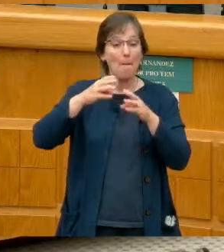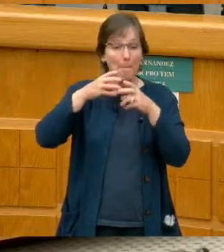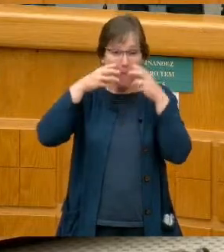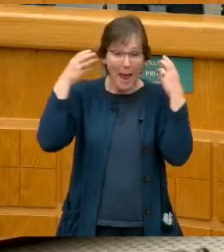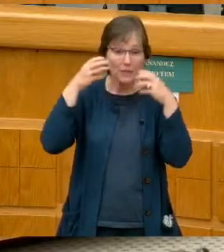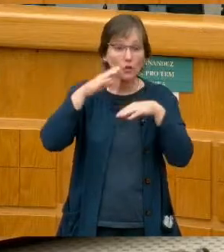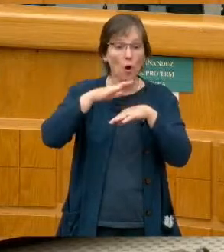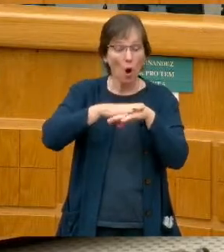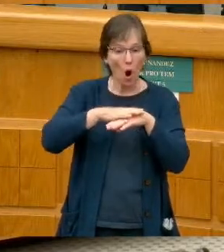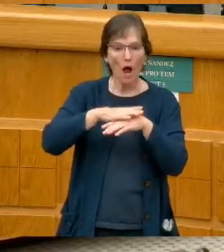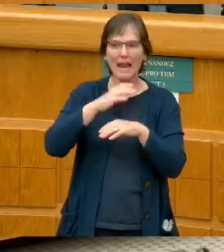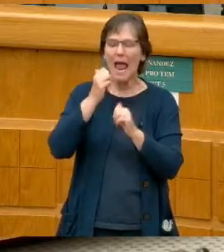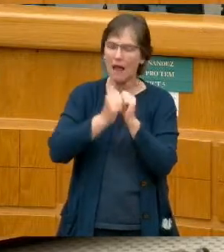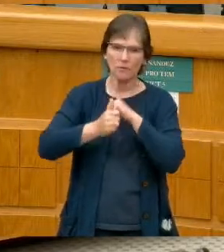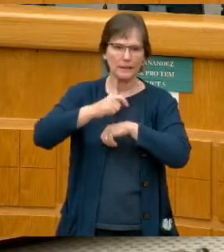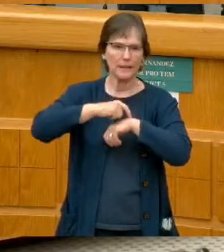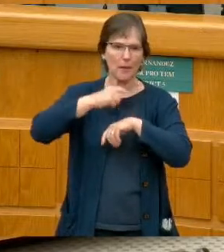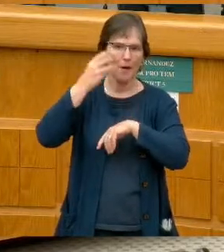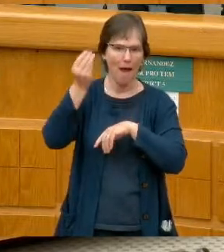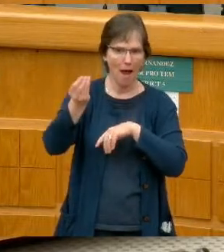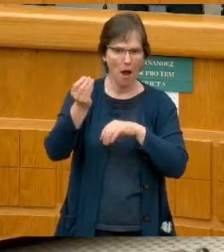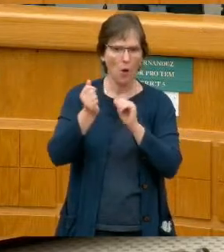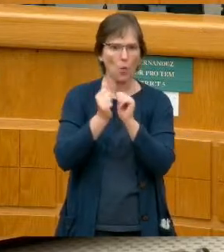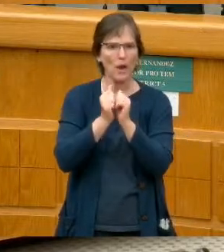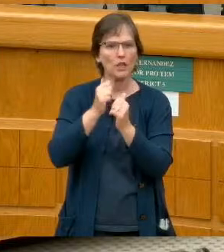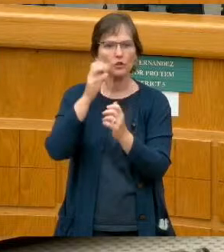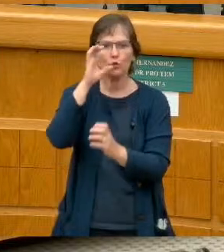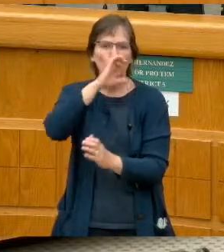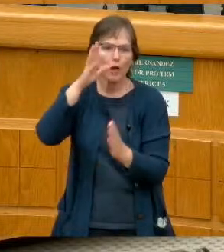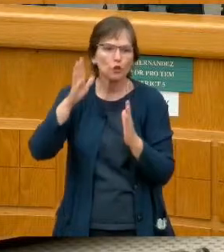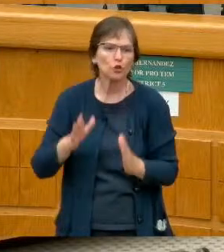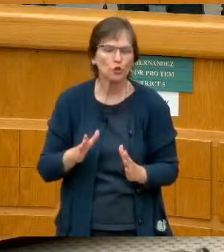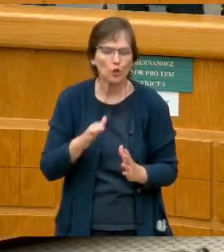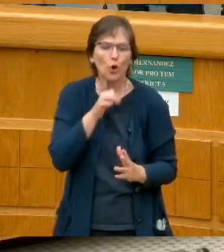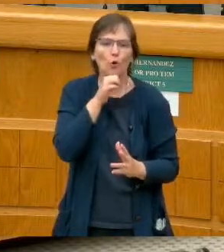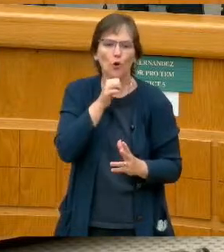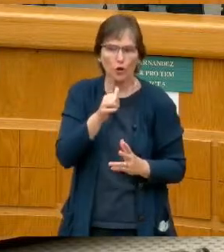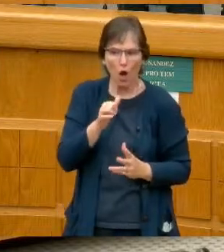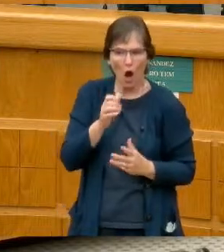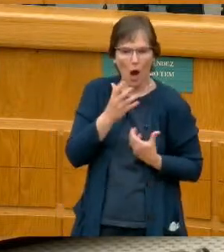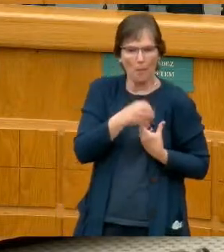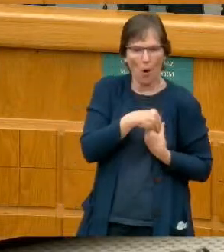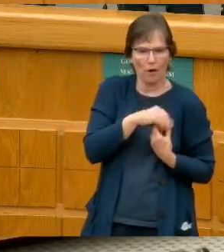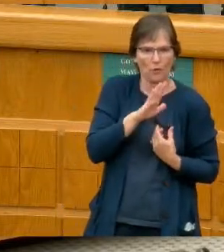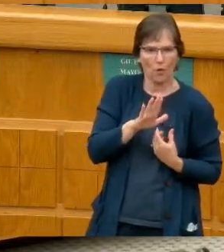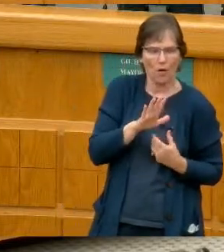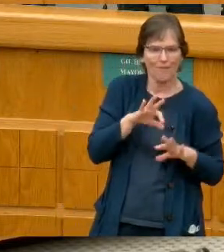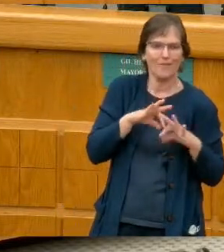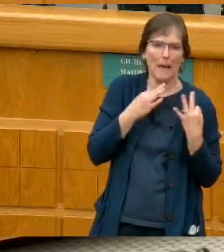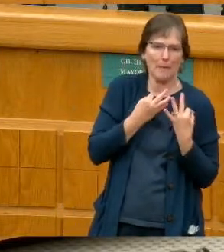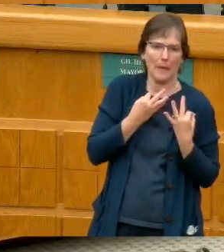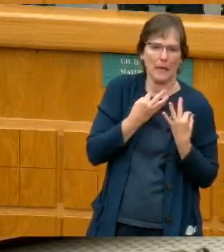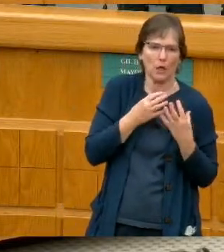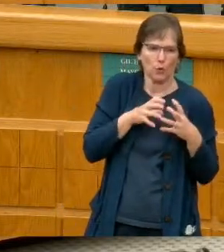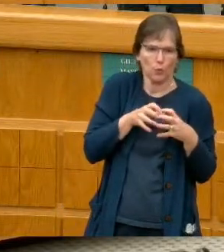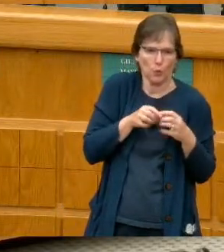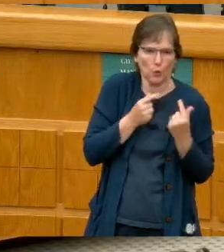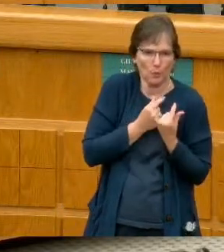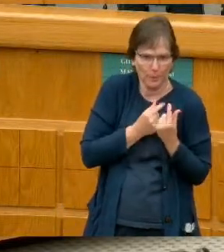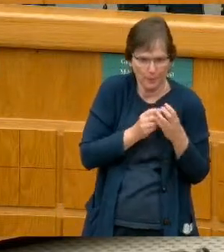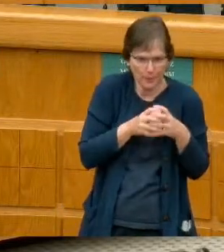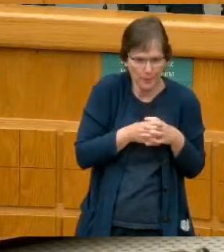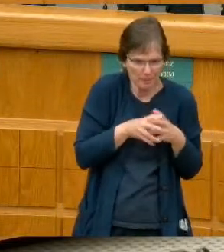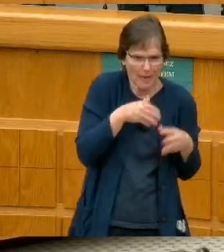bubble. That moment you take a break from COVID could be the moment that you get infected by COVID-19. As Dr.